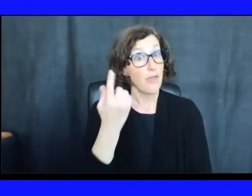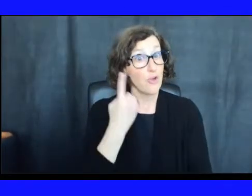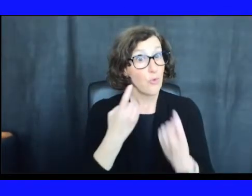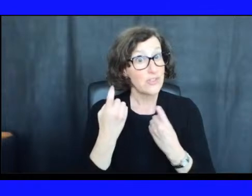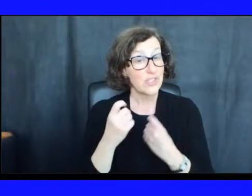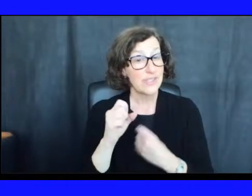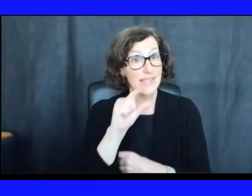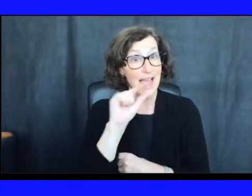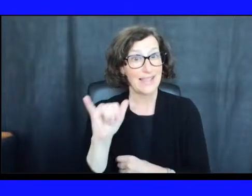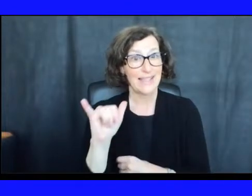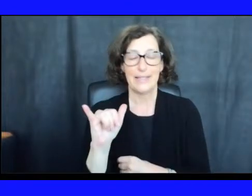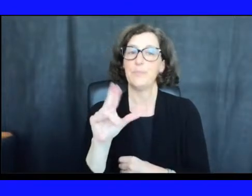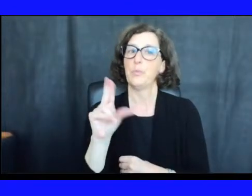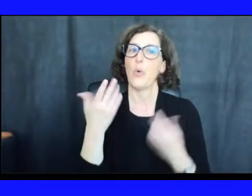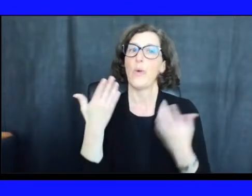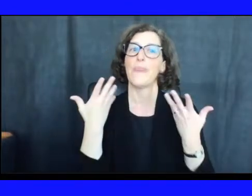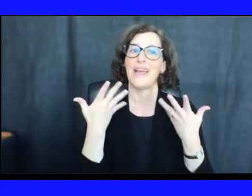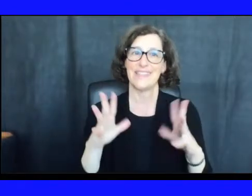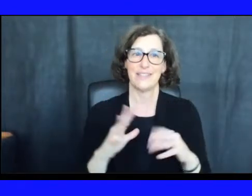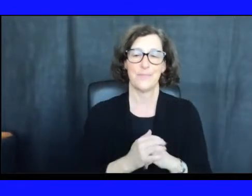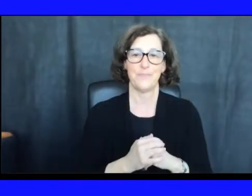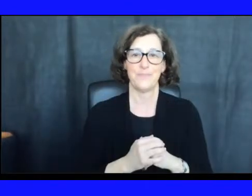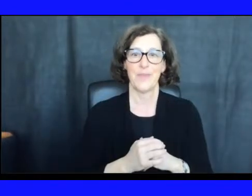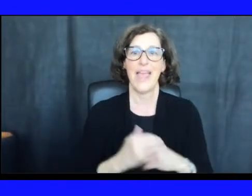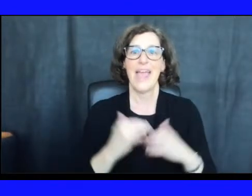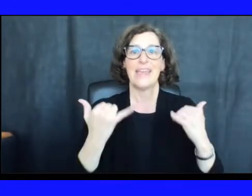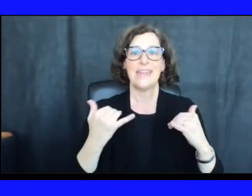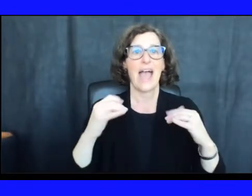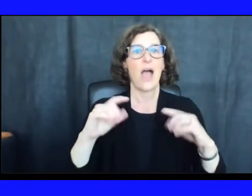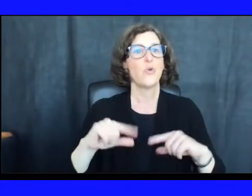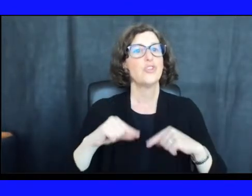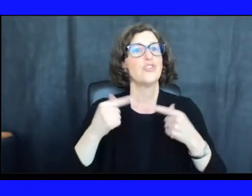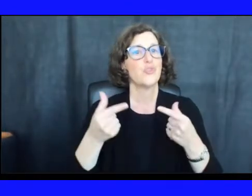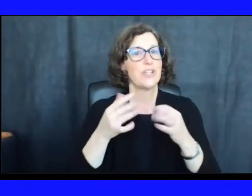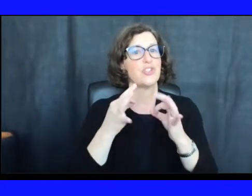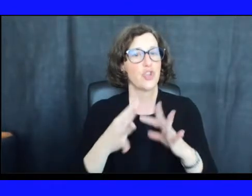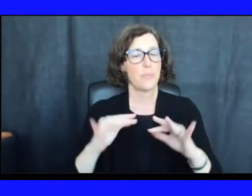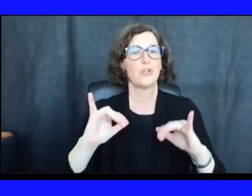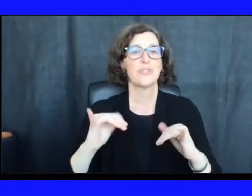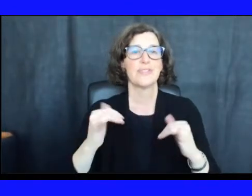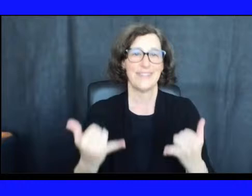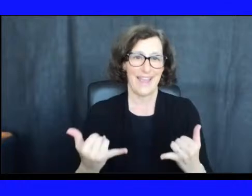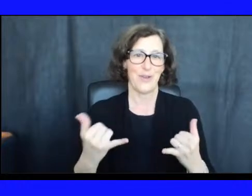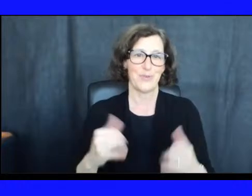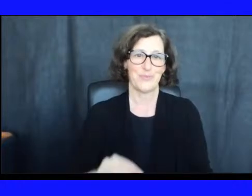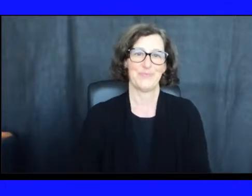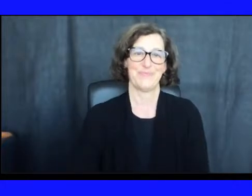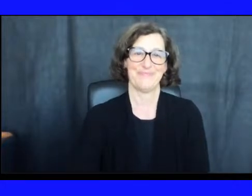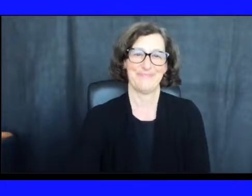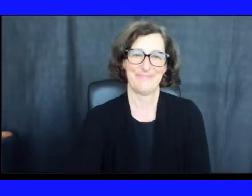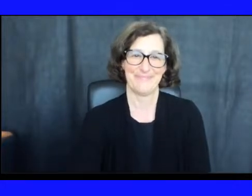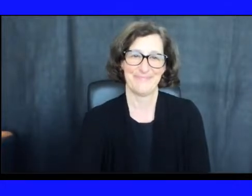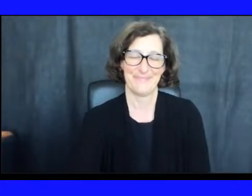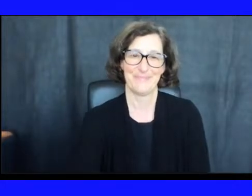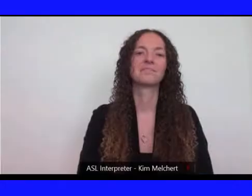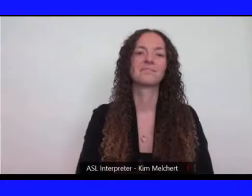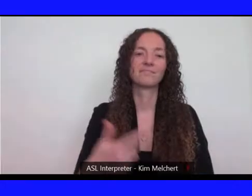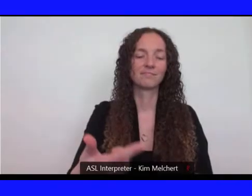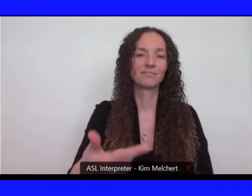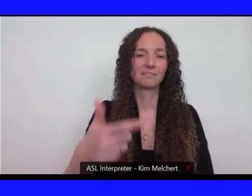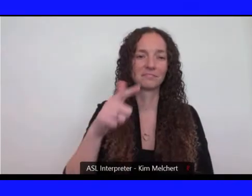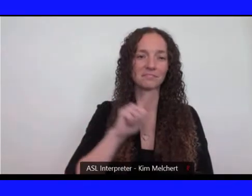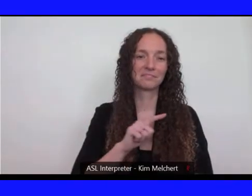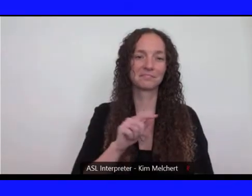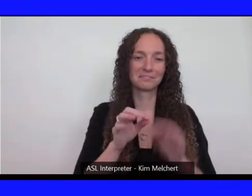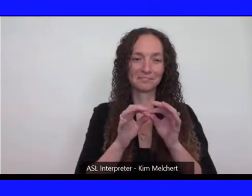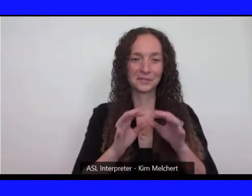clinical goals that are relevant to us, connected to quality, to equity, but also hitting financial targets on the revenue